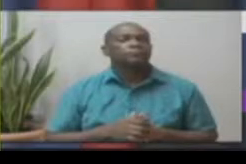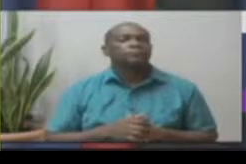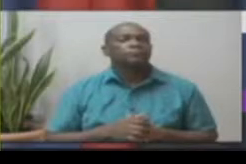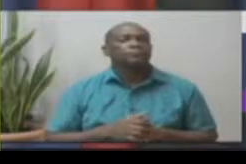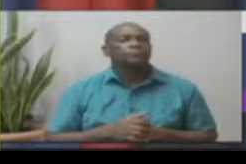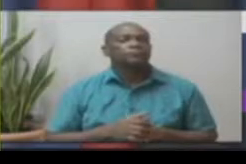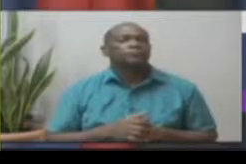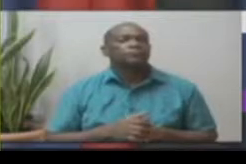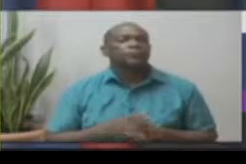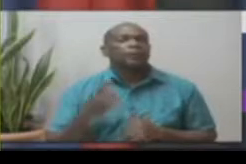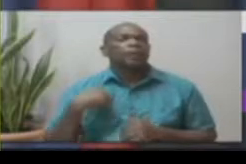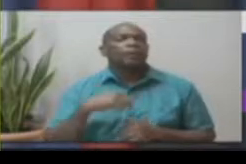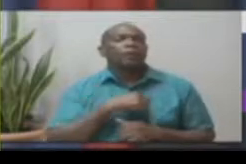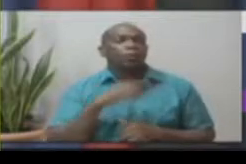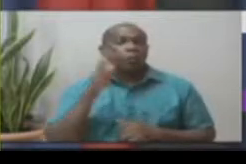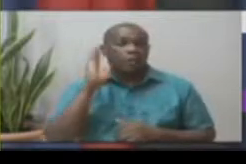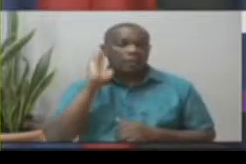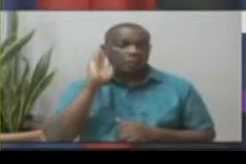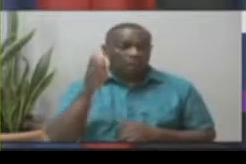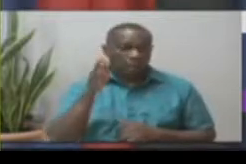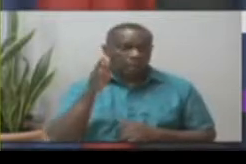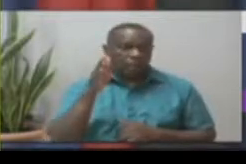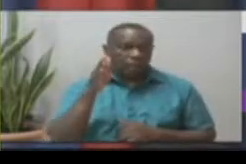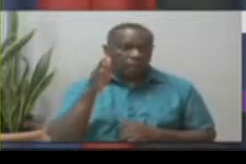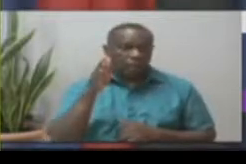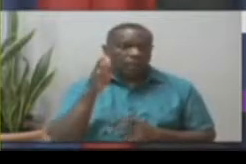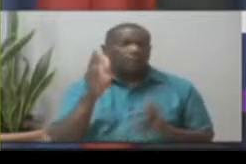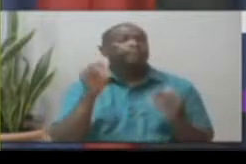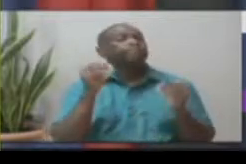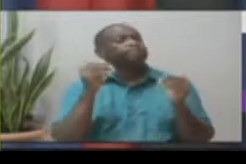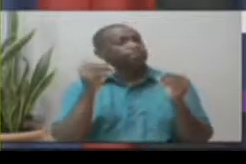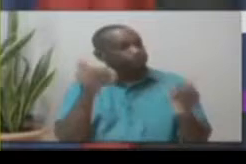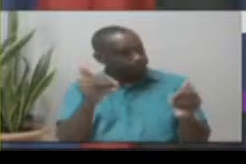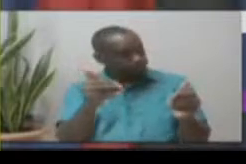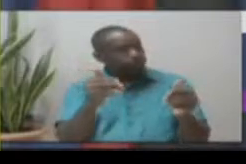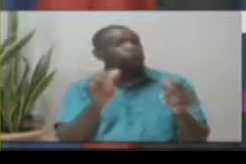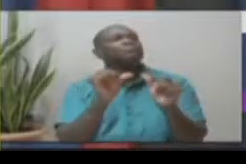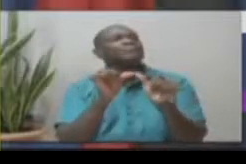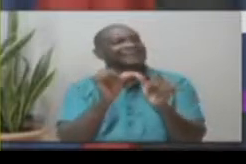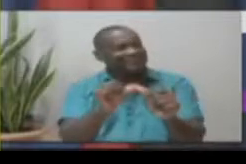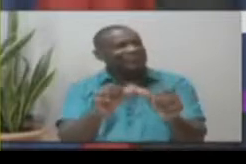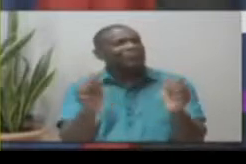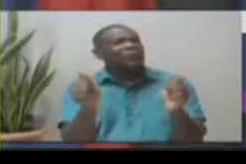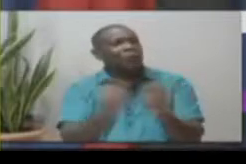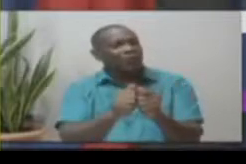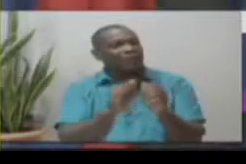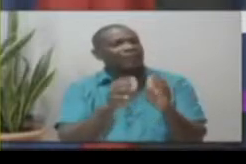set about to continue our reopening, because remember,